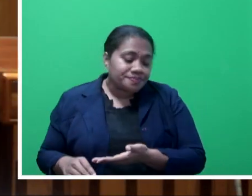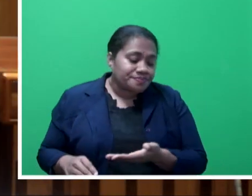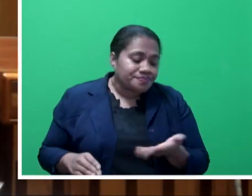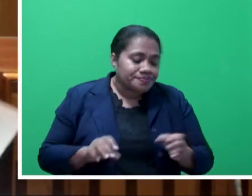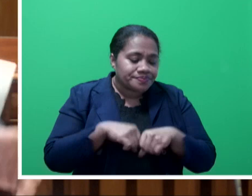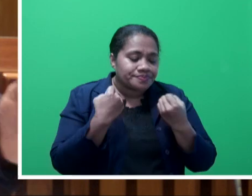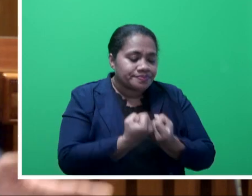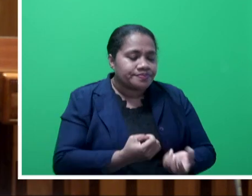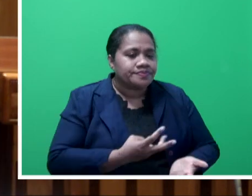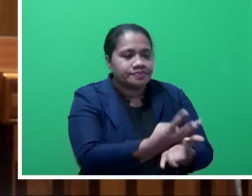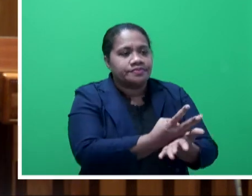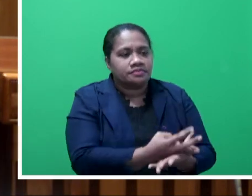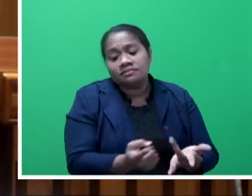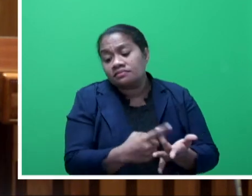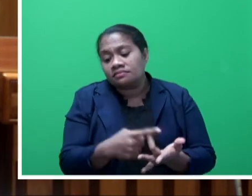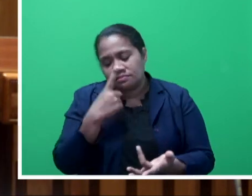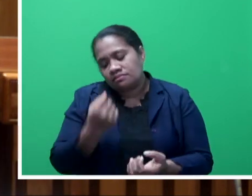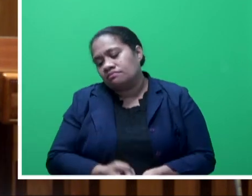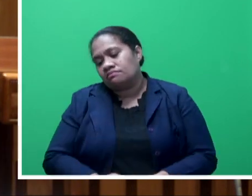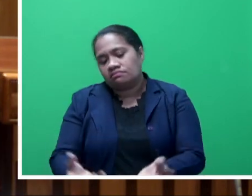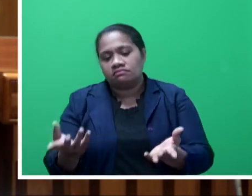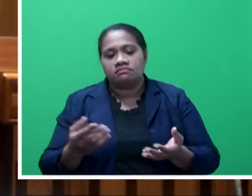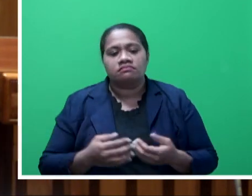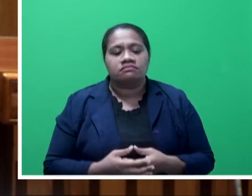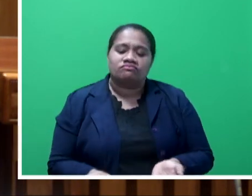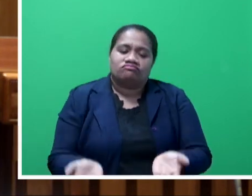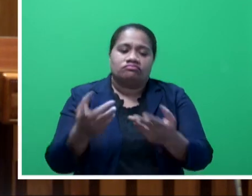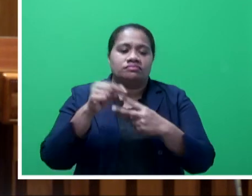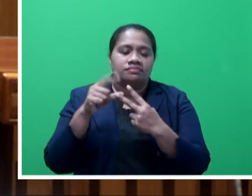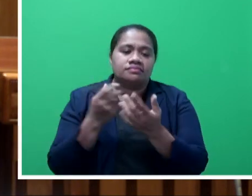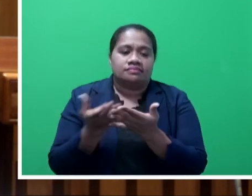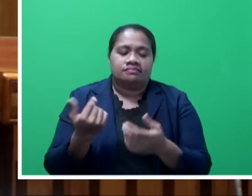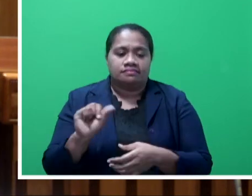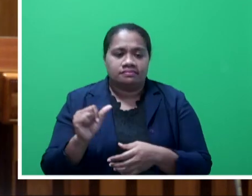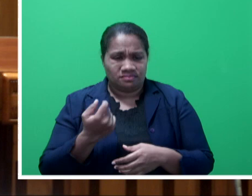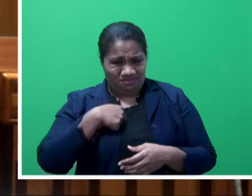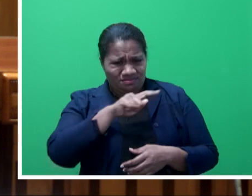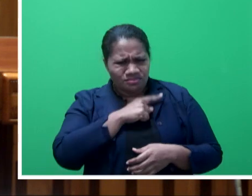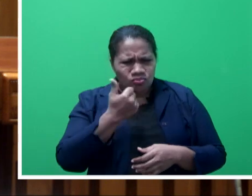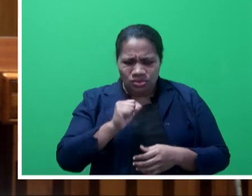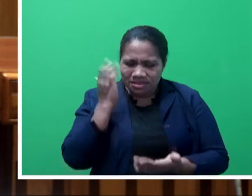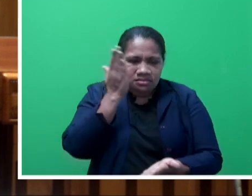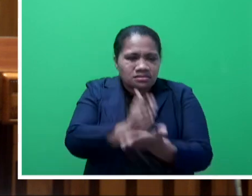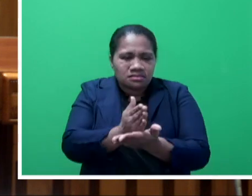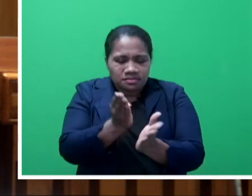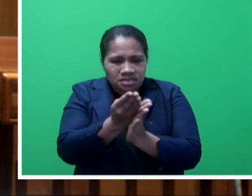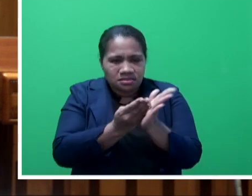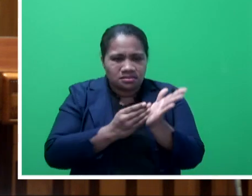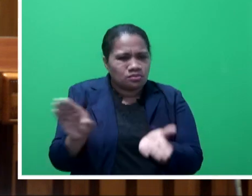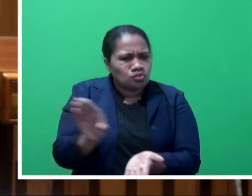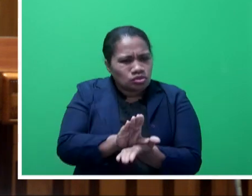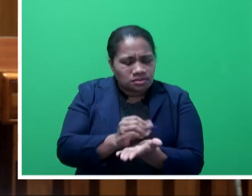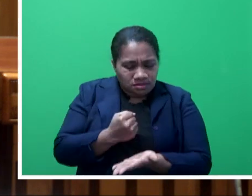welfare, whatever it is. But the rest you spend. Mr. Speaker, sir, for us to be able to get direct budget support, we have to,